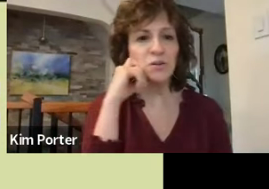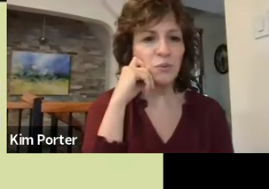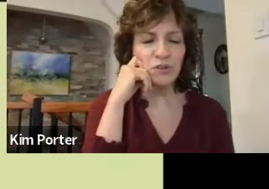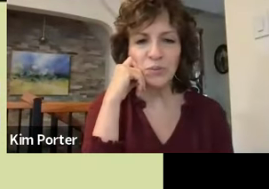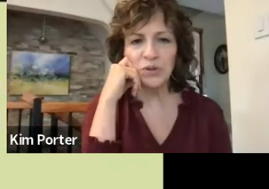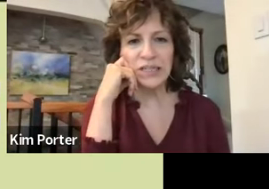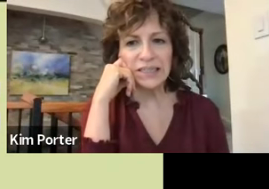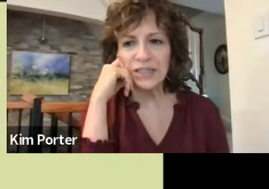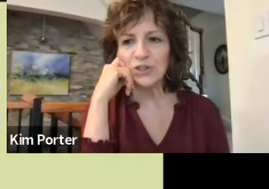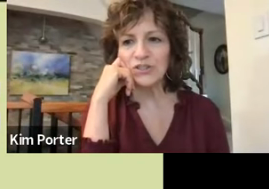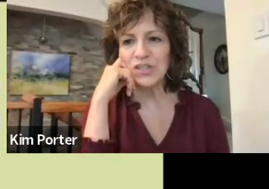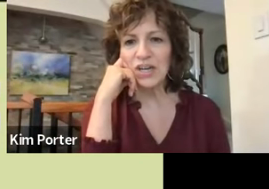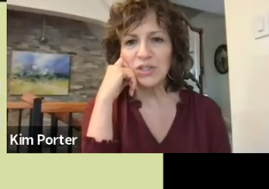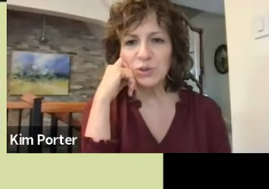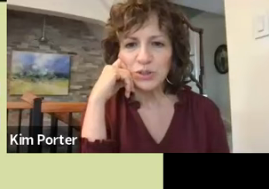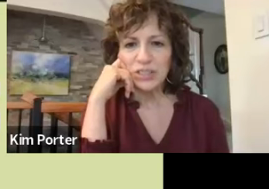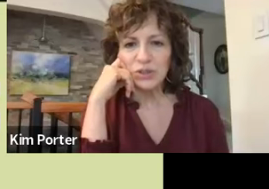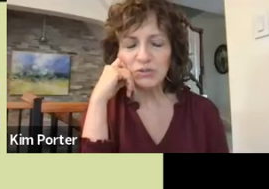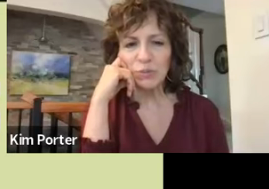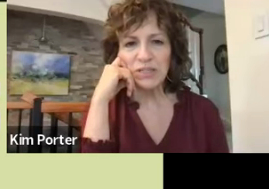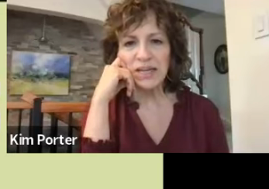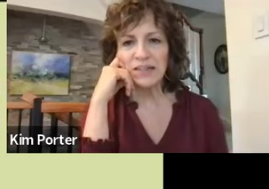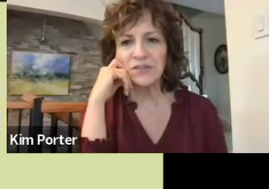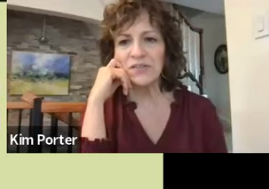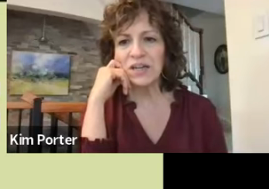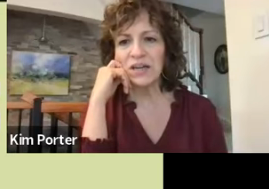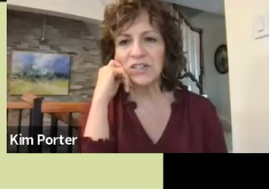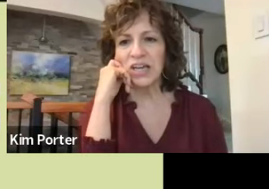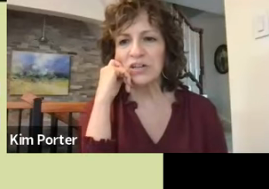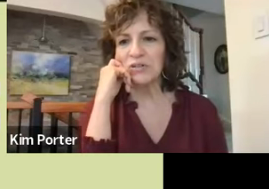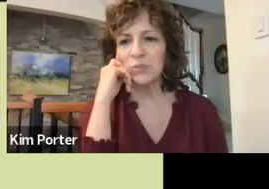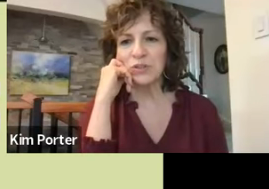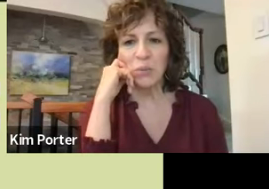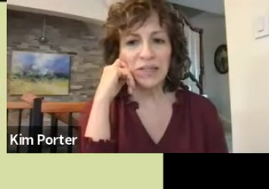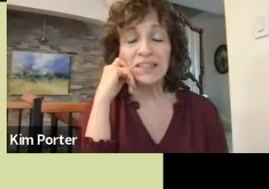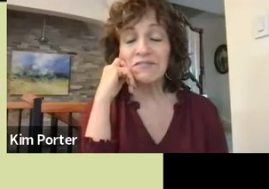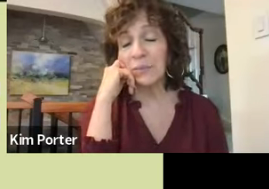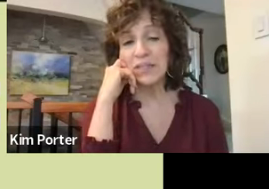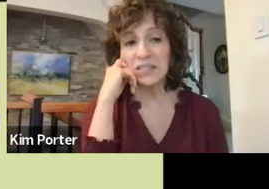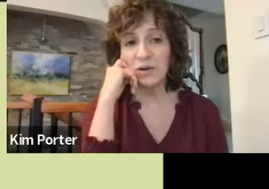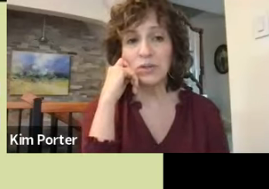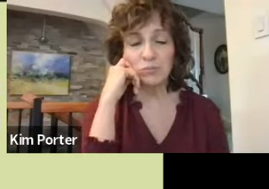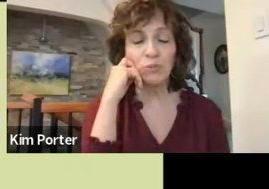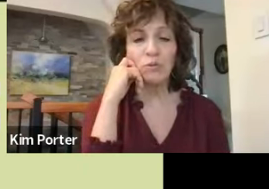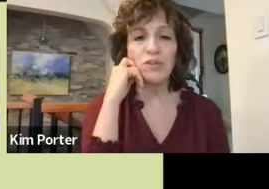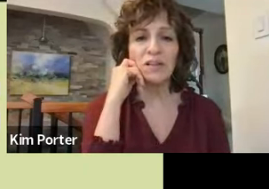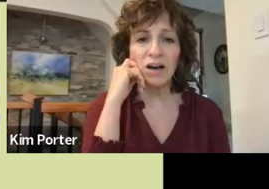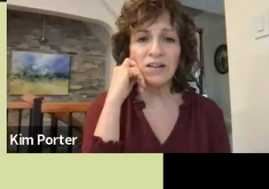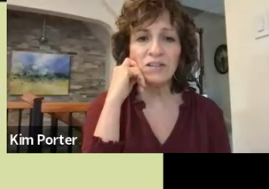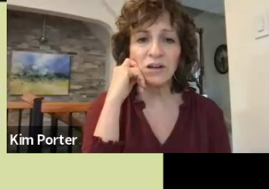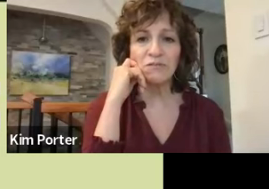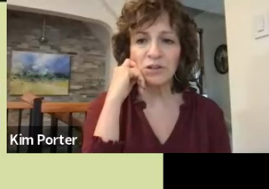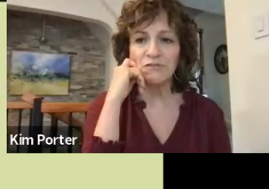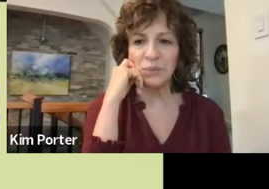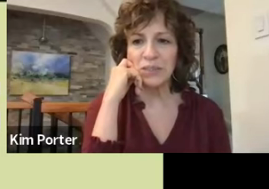like you, with community leaders, school district representatives, educators, predominantly families though. We work with a